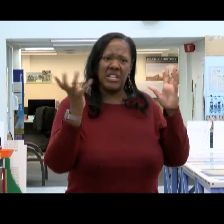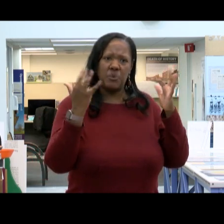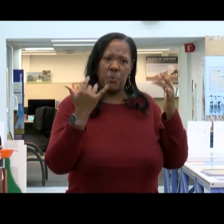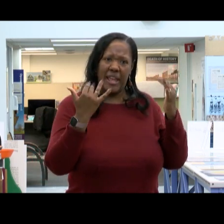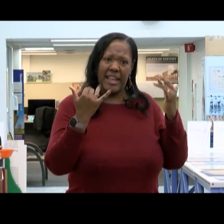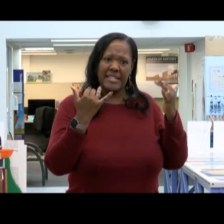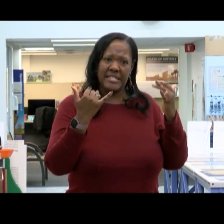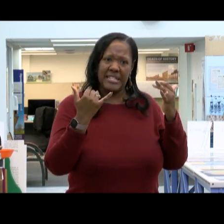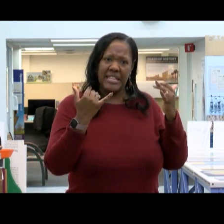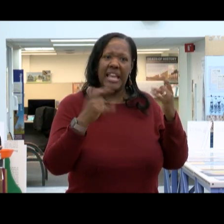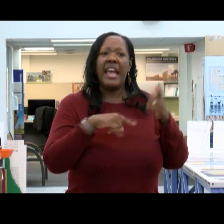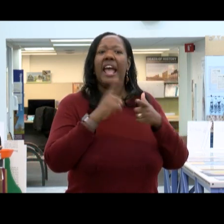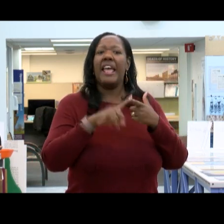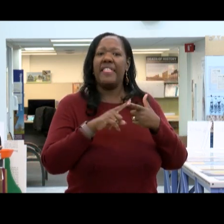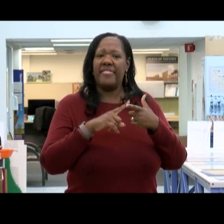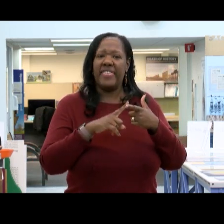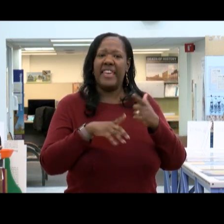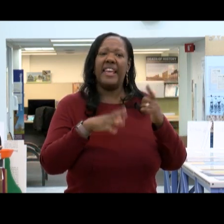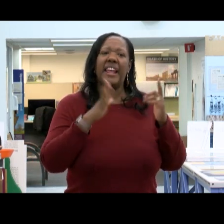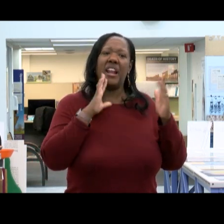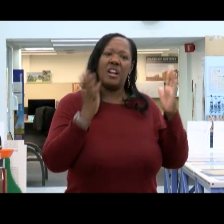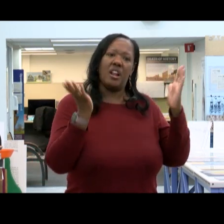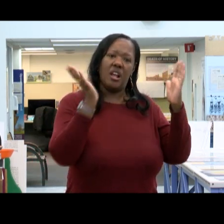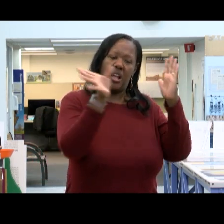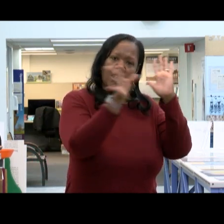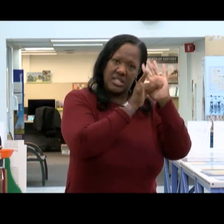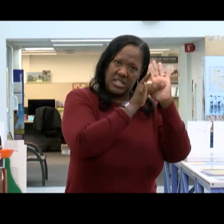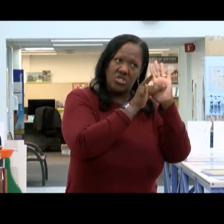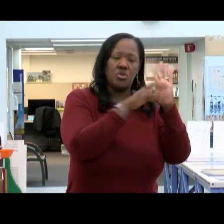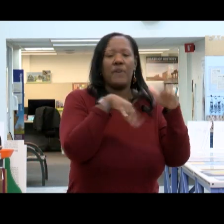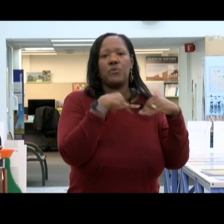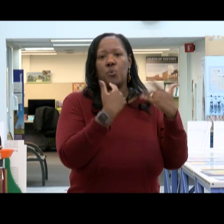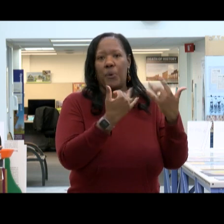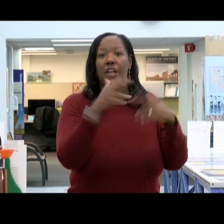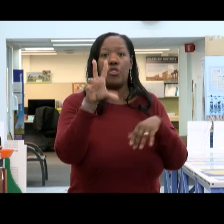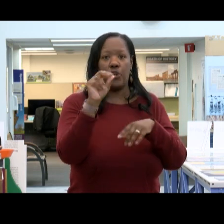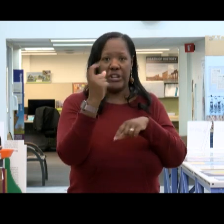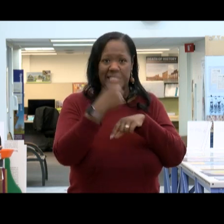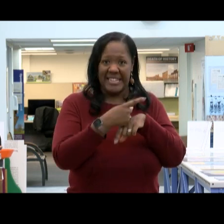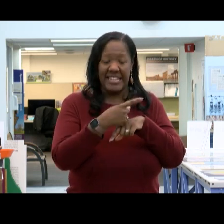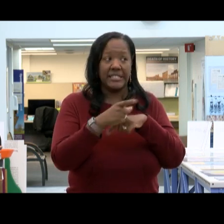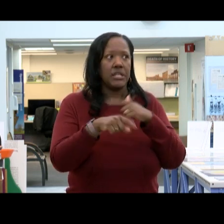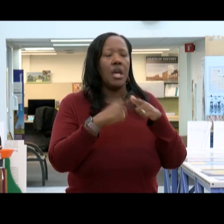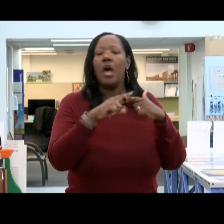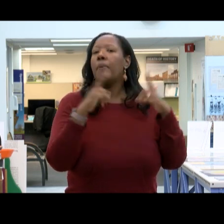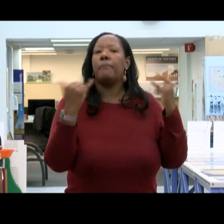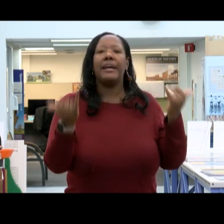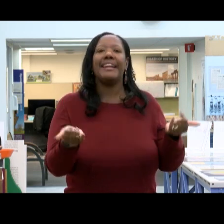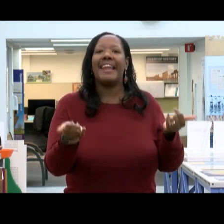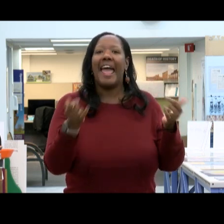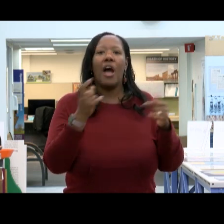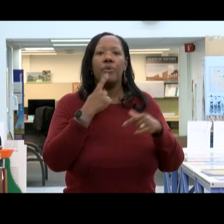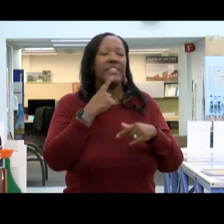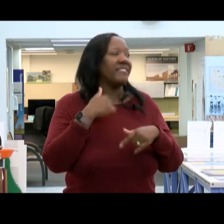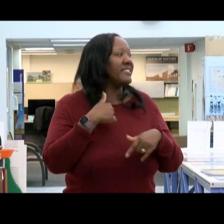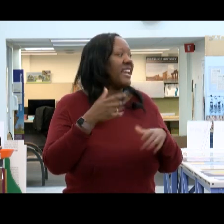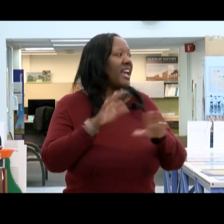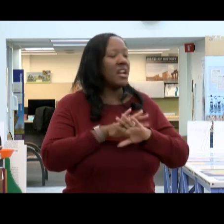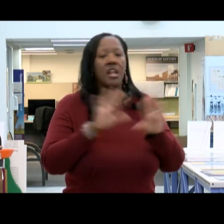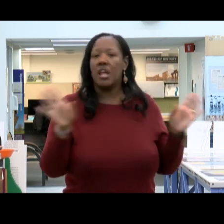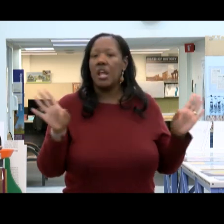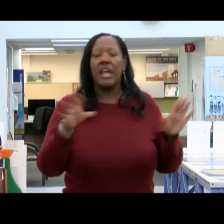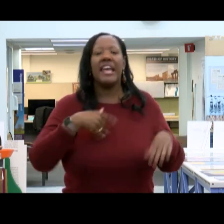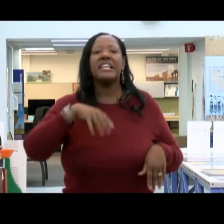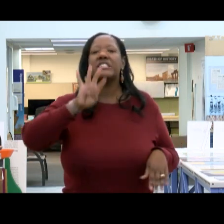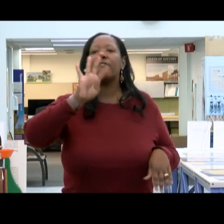days, right? You might get 5 days, but you're not going to get 30. Recently, they've come out saying, actually, you have to wait 45